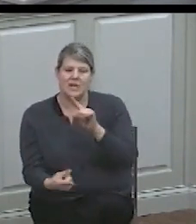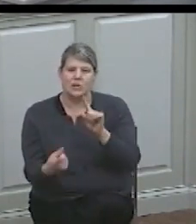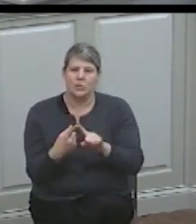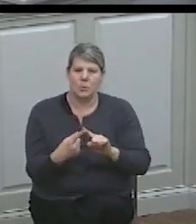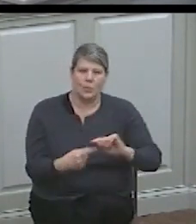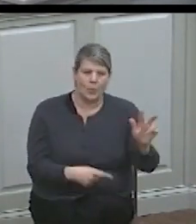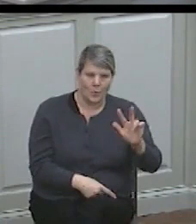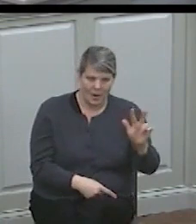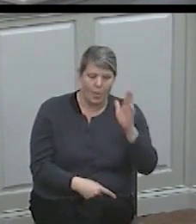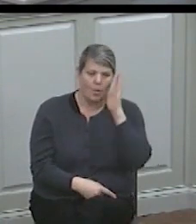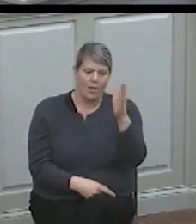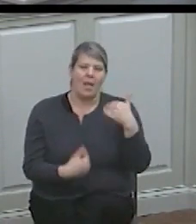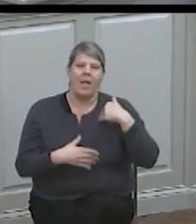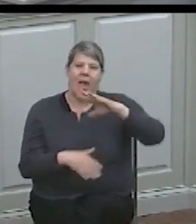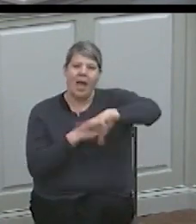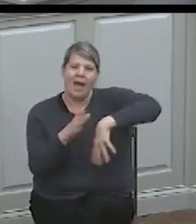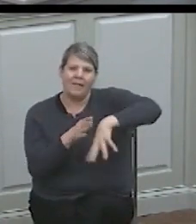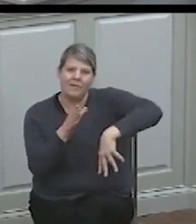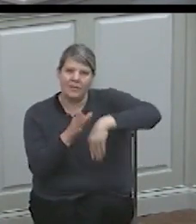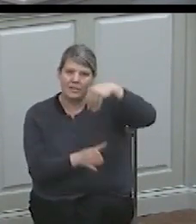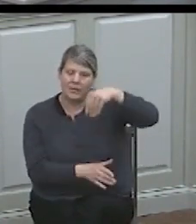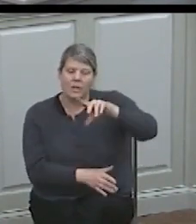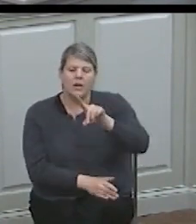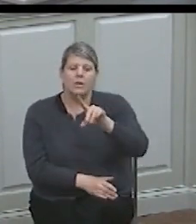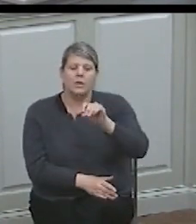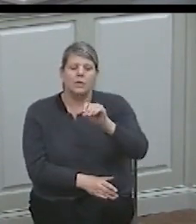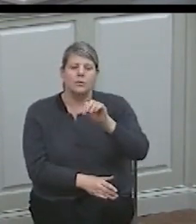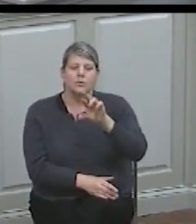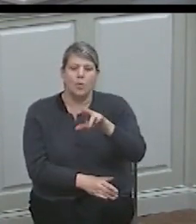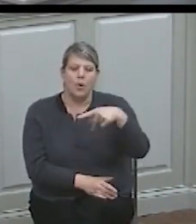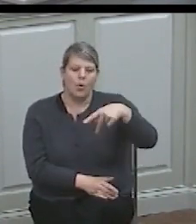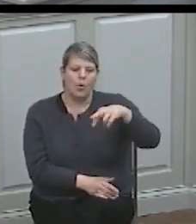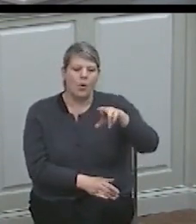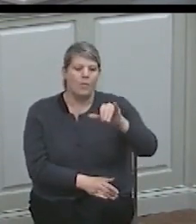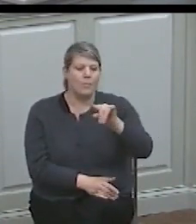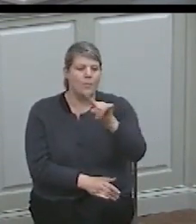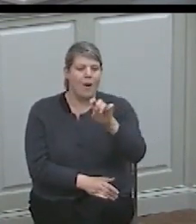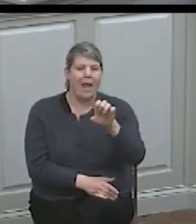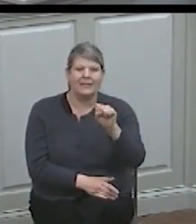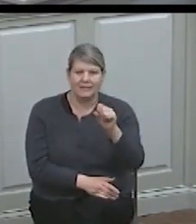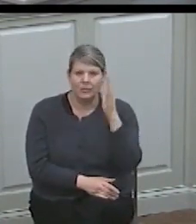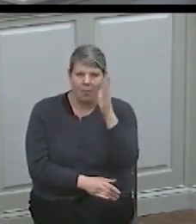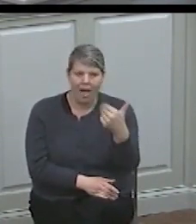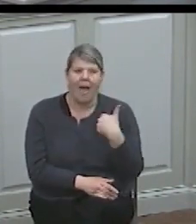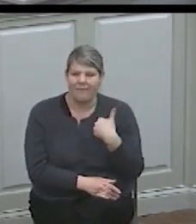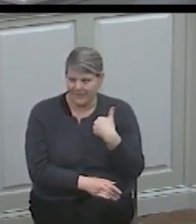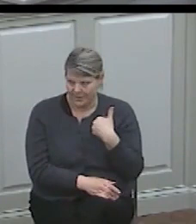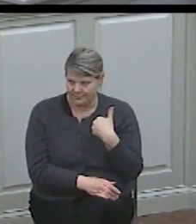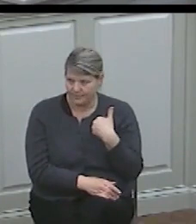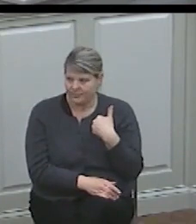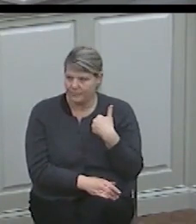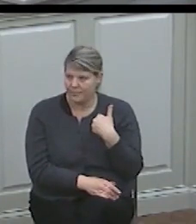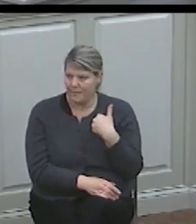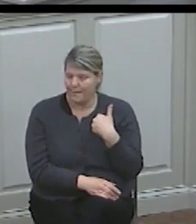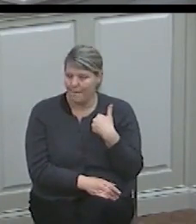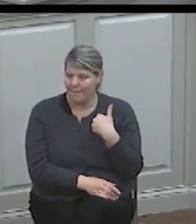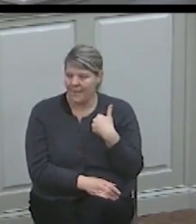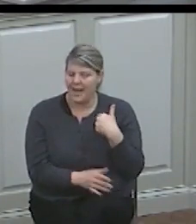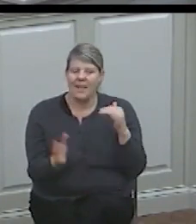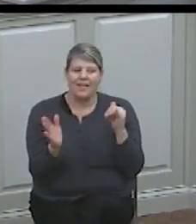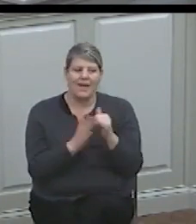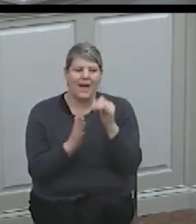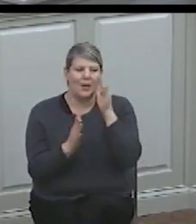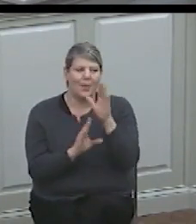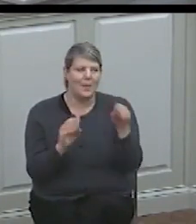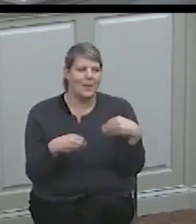prizes, lots of Visa and MasterCard gift cards to incite the youth as well as their